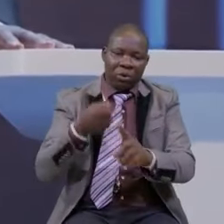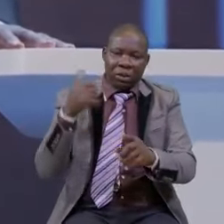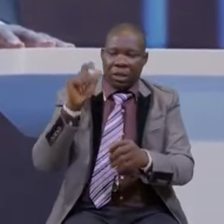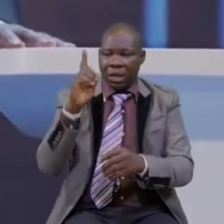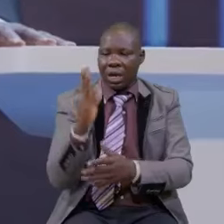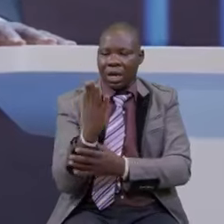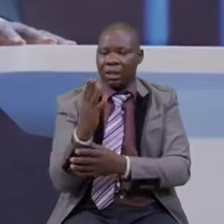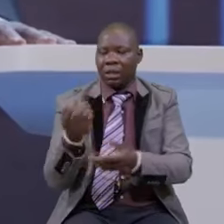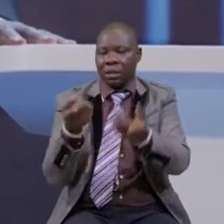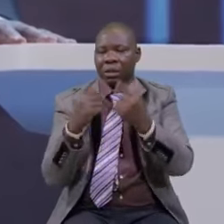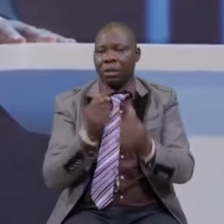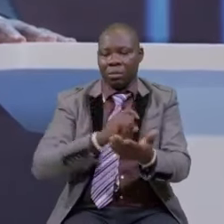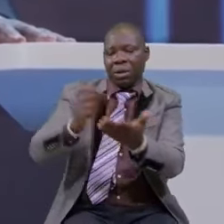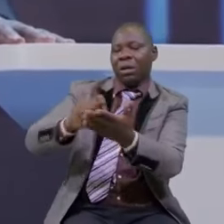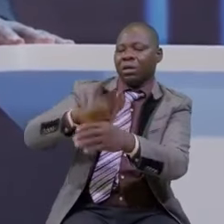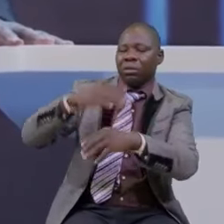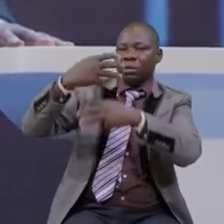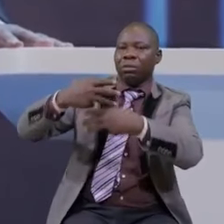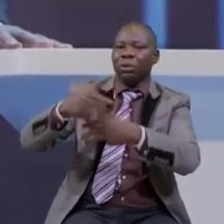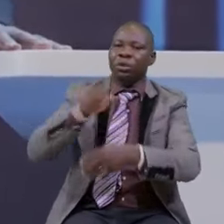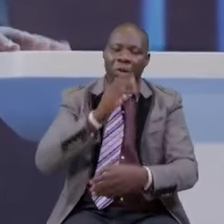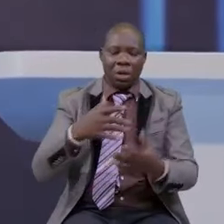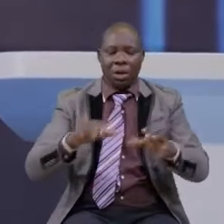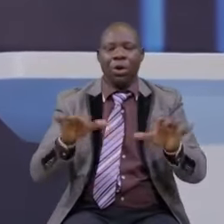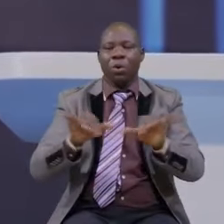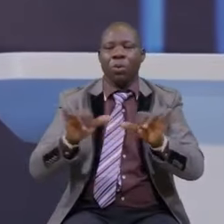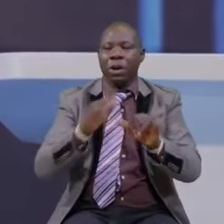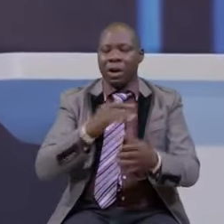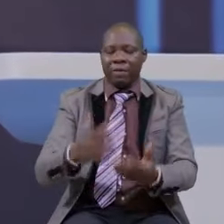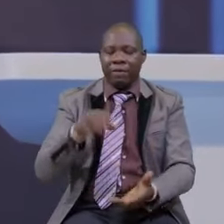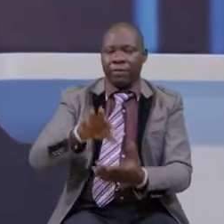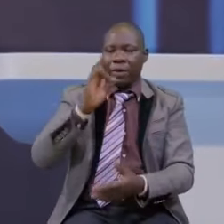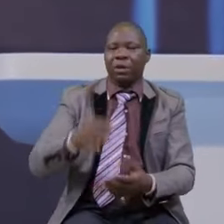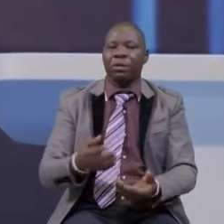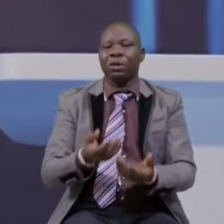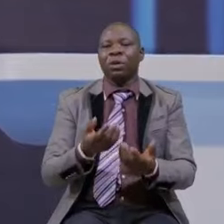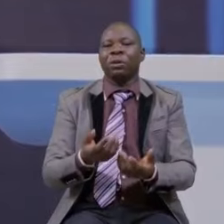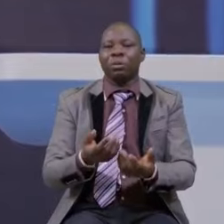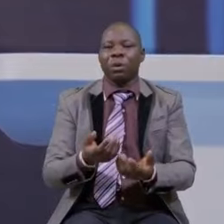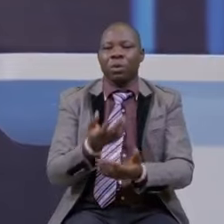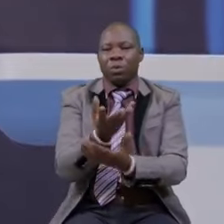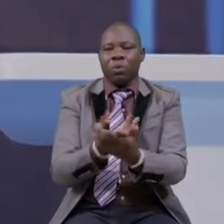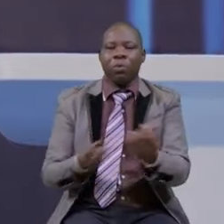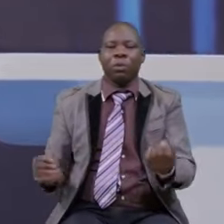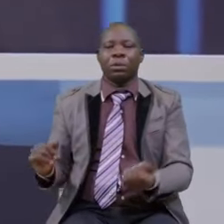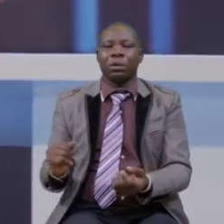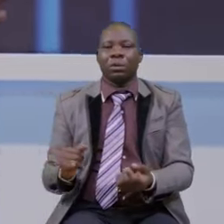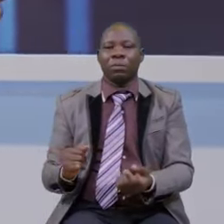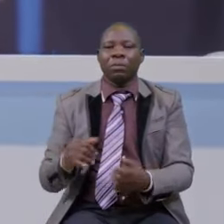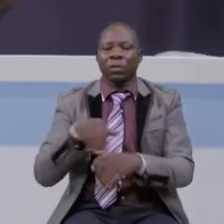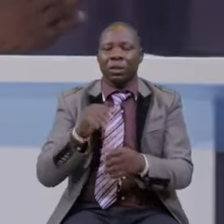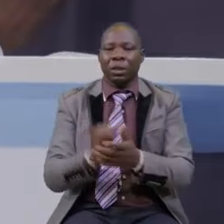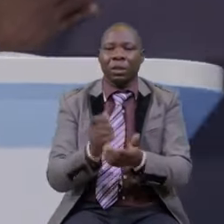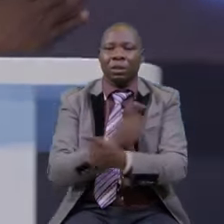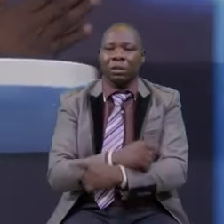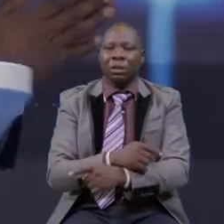are weighed and you are found wanting. On that day, he left the earth, but he did not